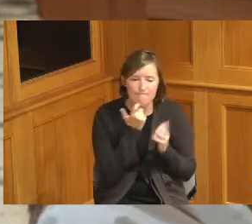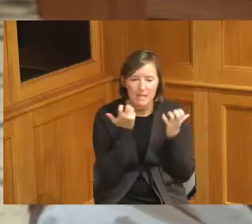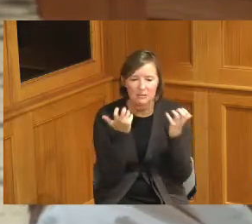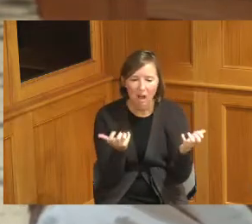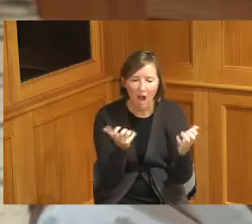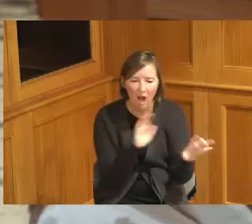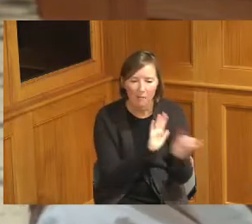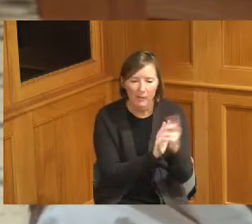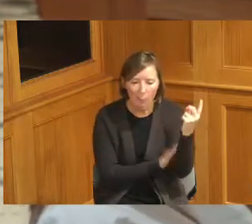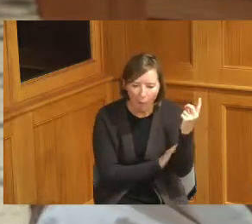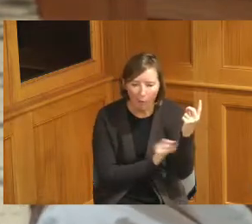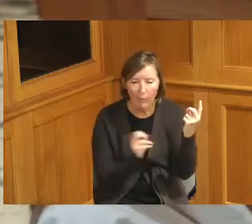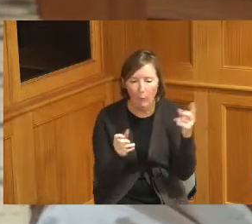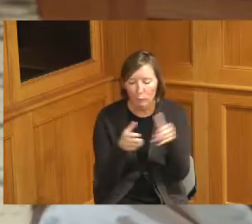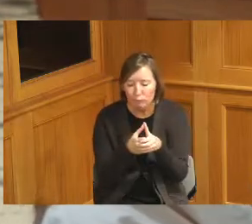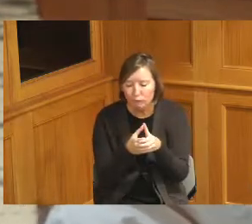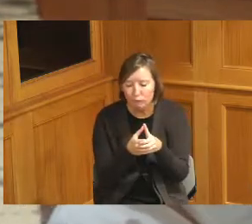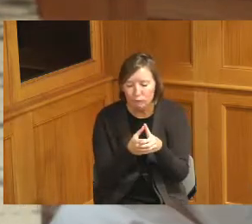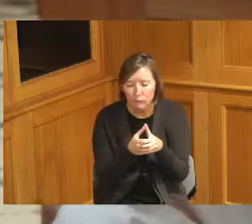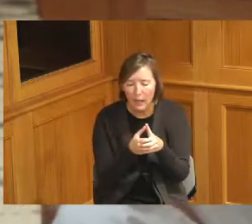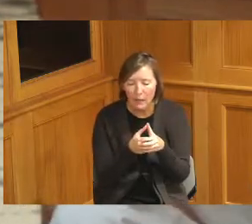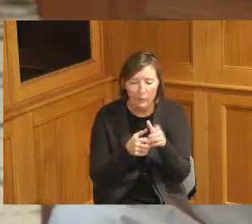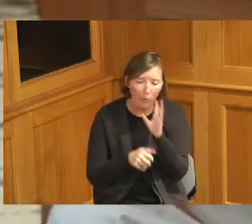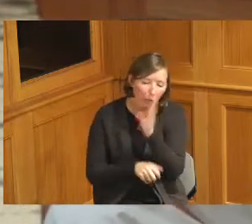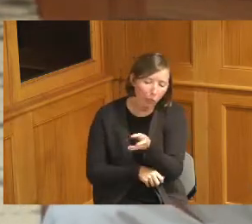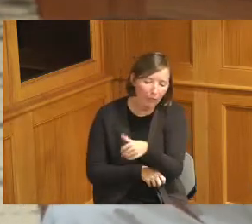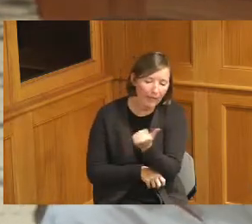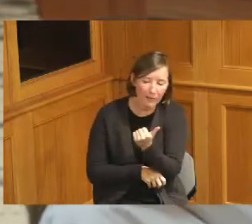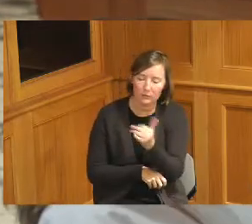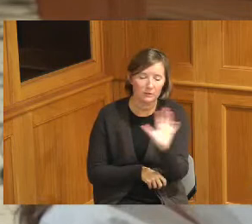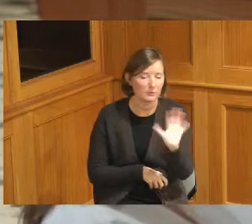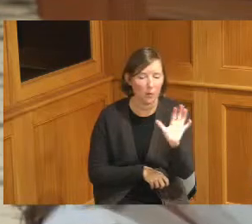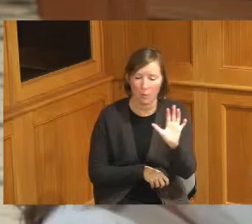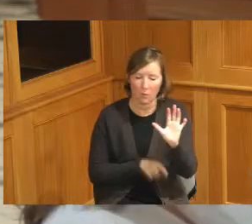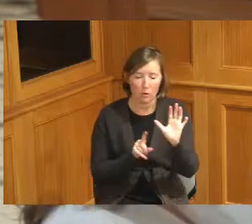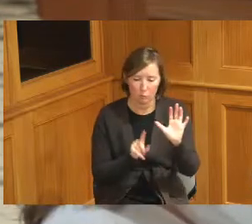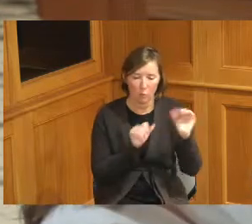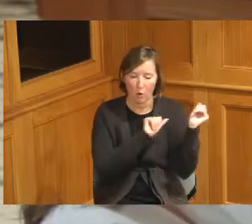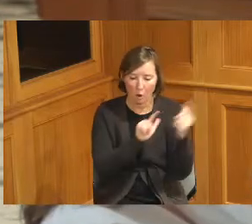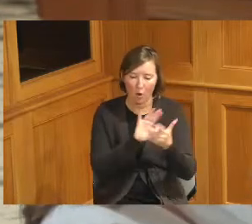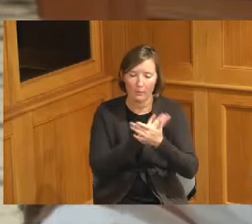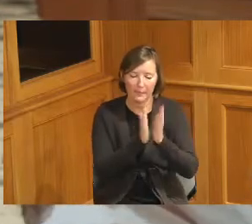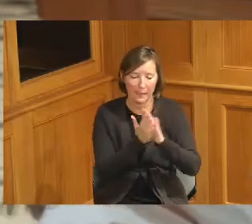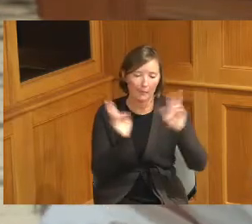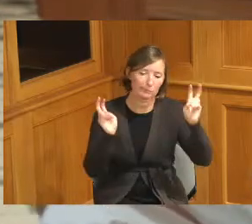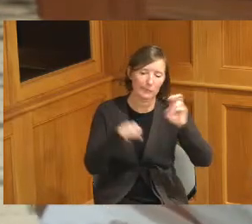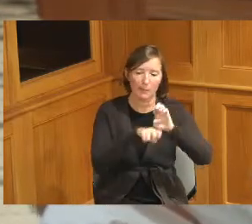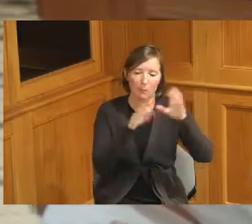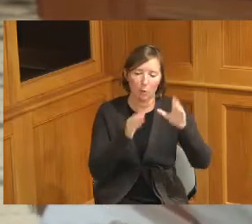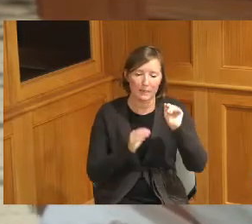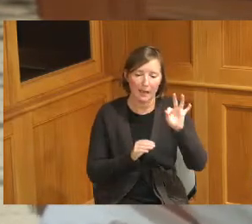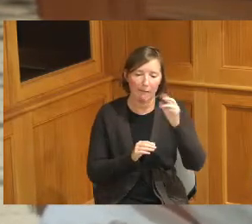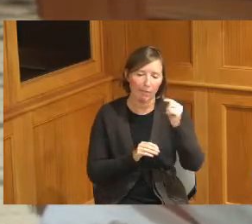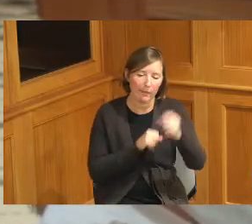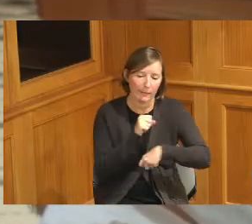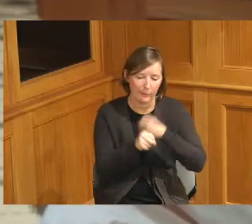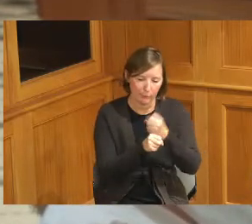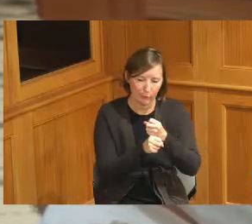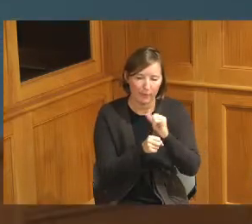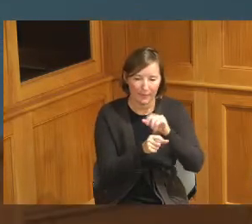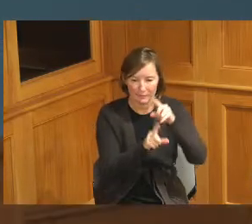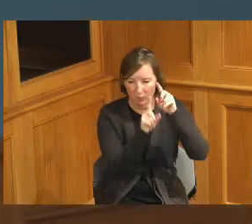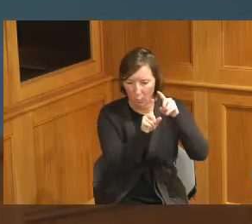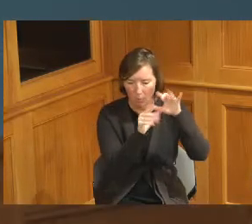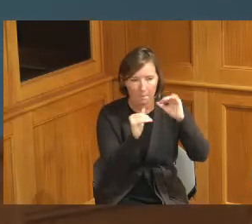small group of people as Employees of the Year. So that's where we are right now. Gotcha. And then my